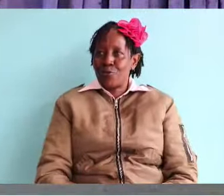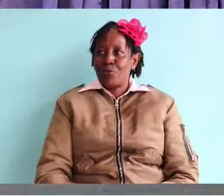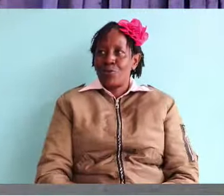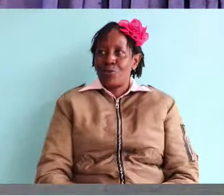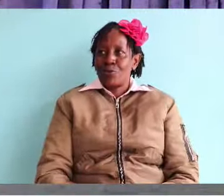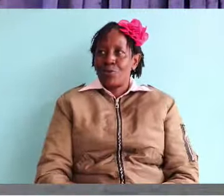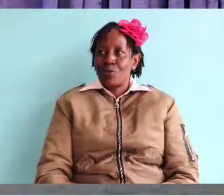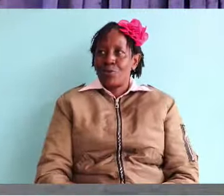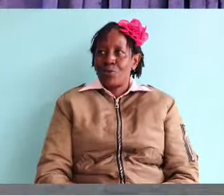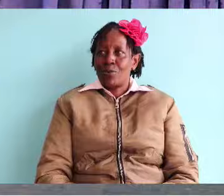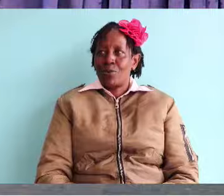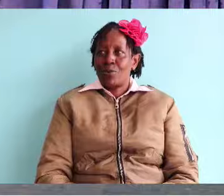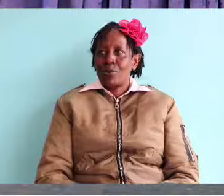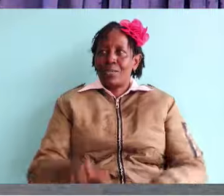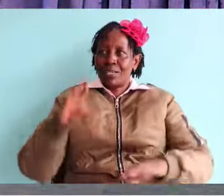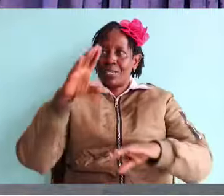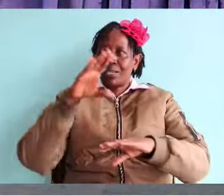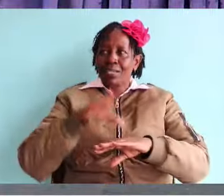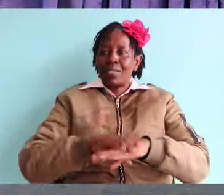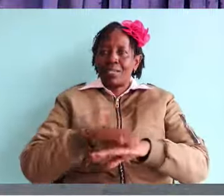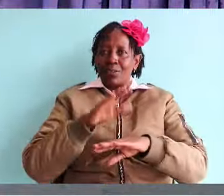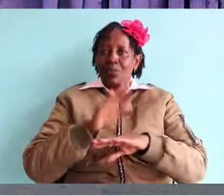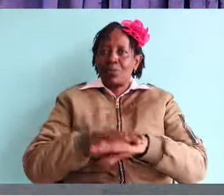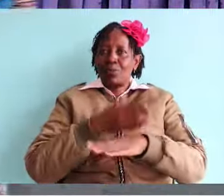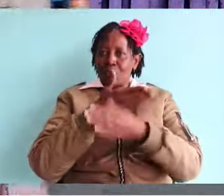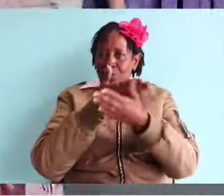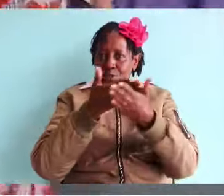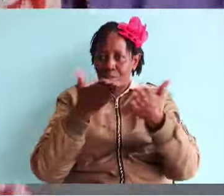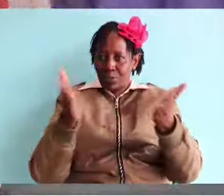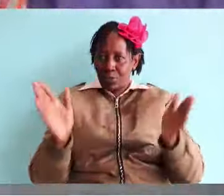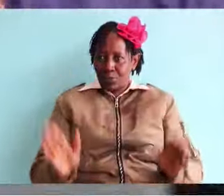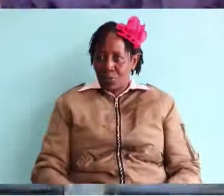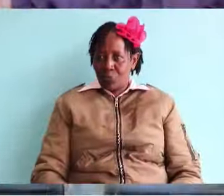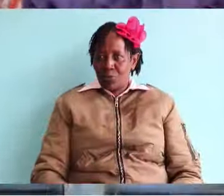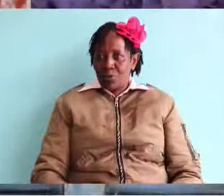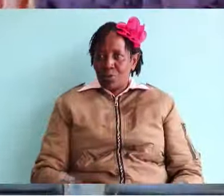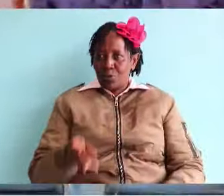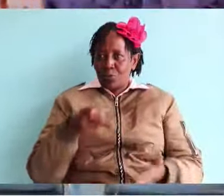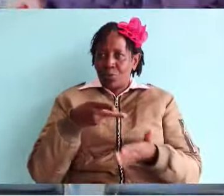taken it upon yourself to pay back